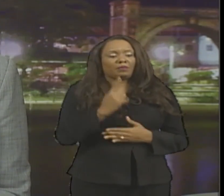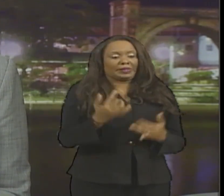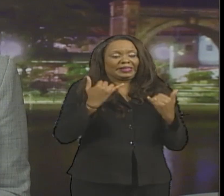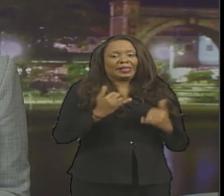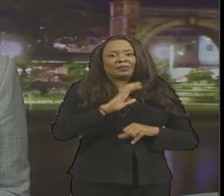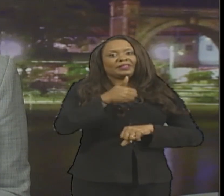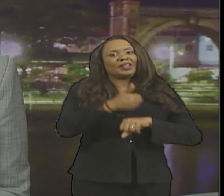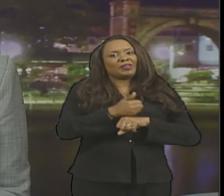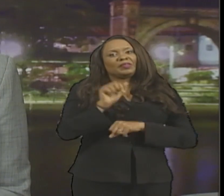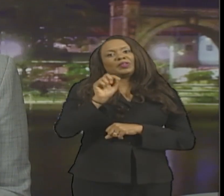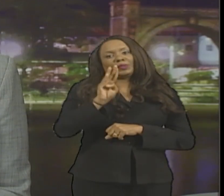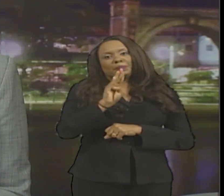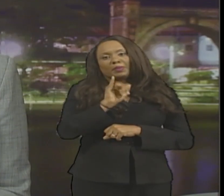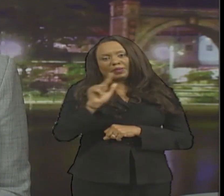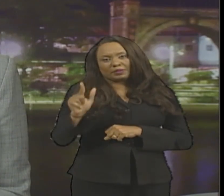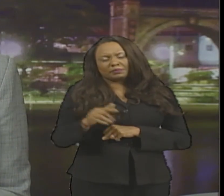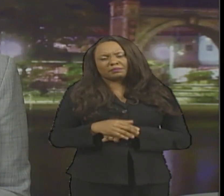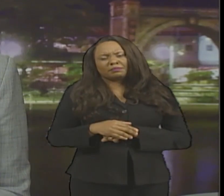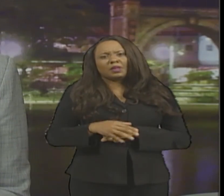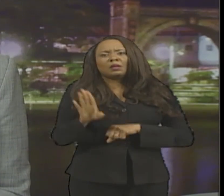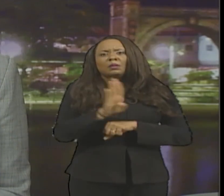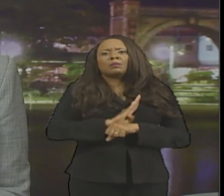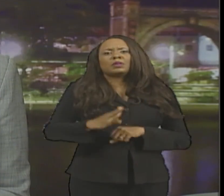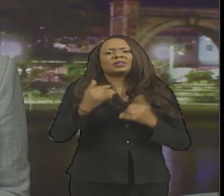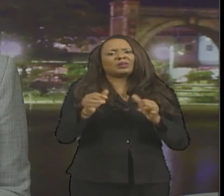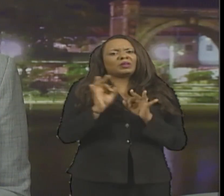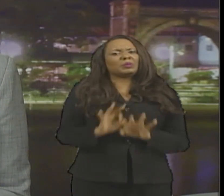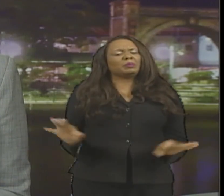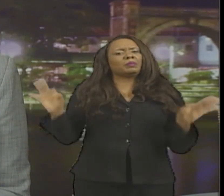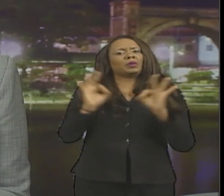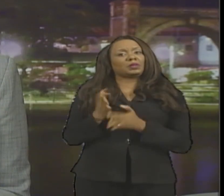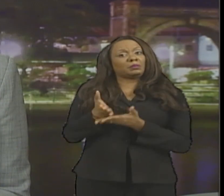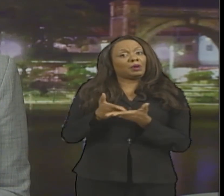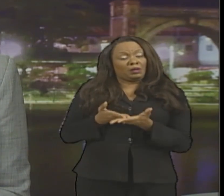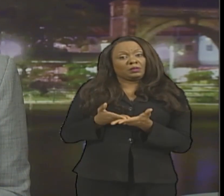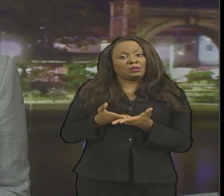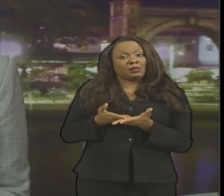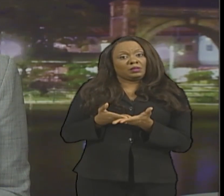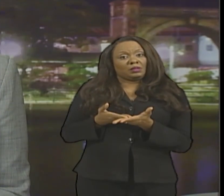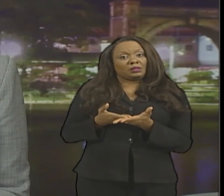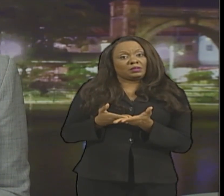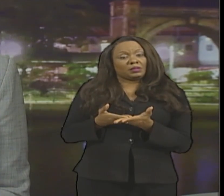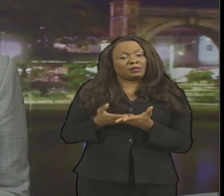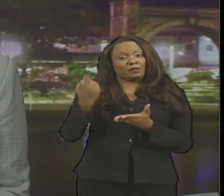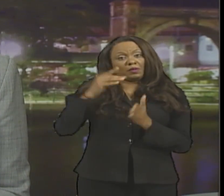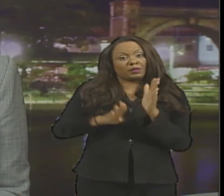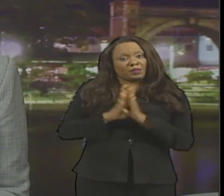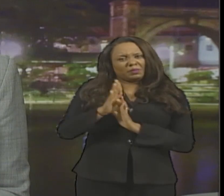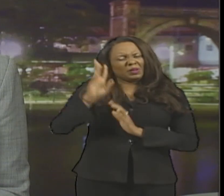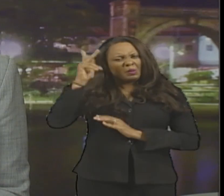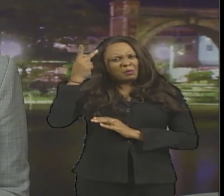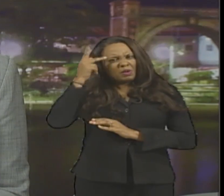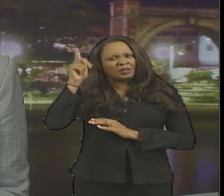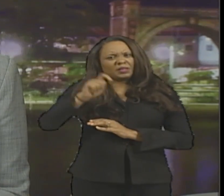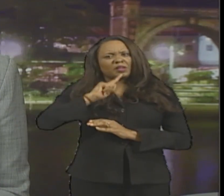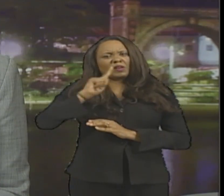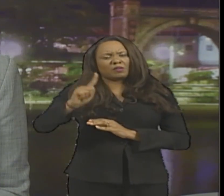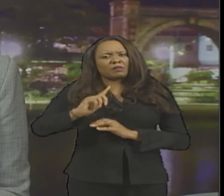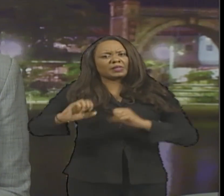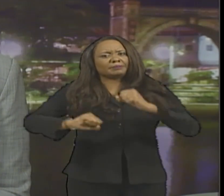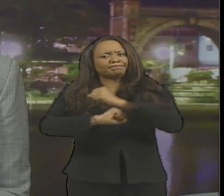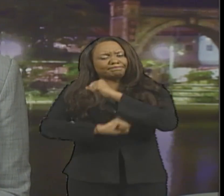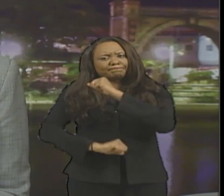Senate Barbados has reached a critical juncture in its development where Parliament must lay the ideological foundation for the